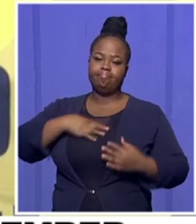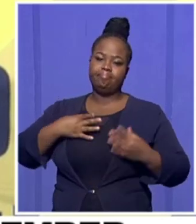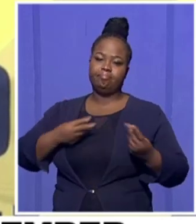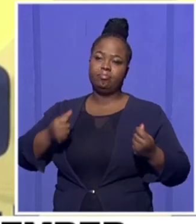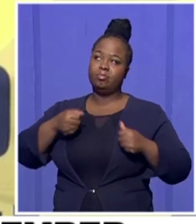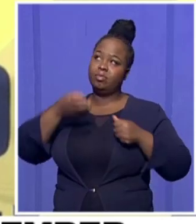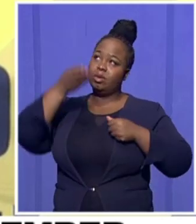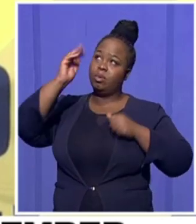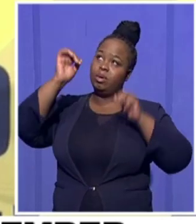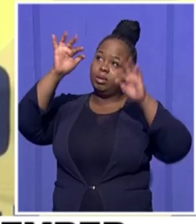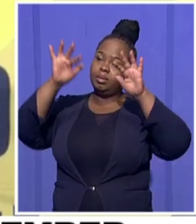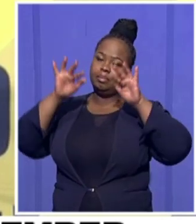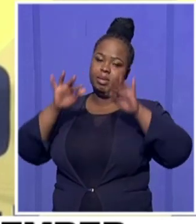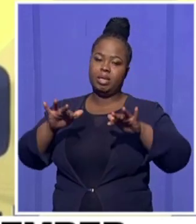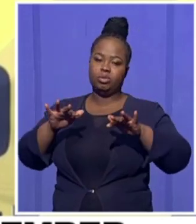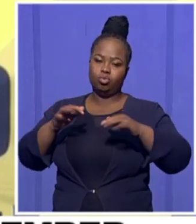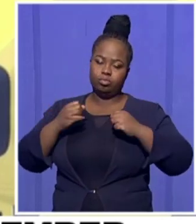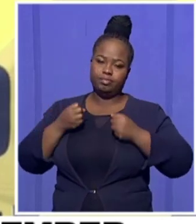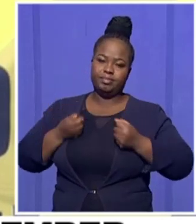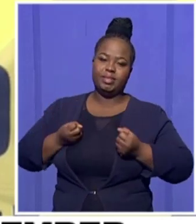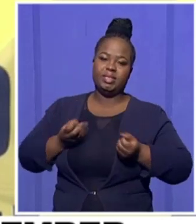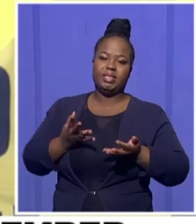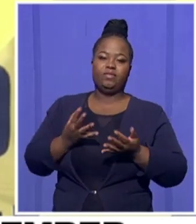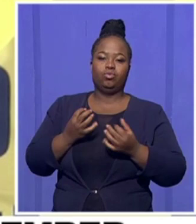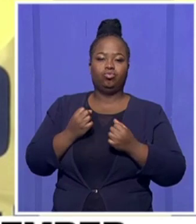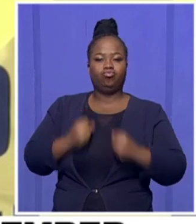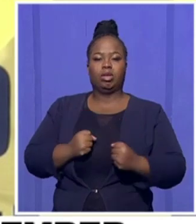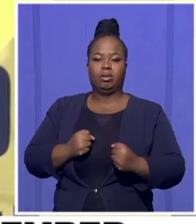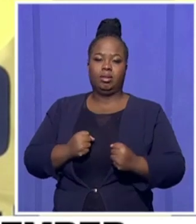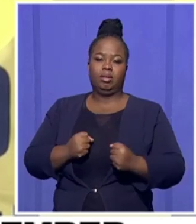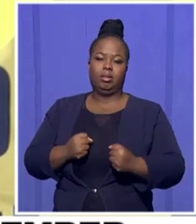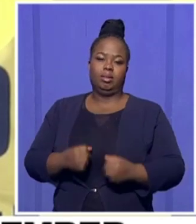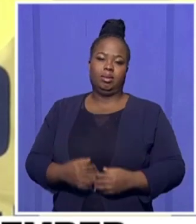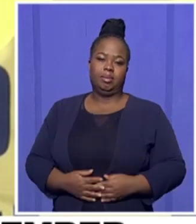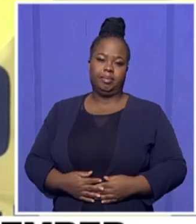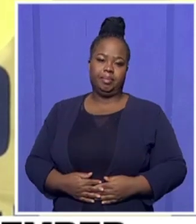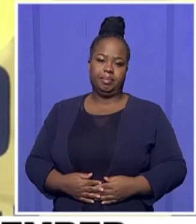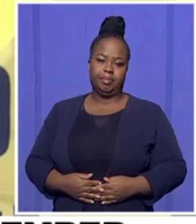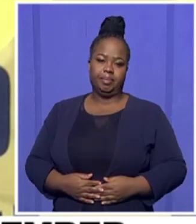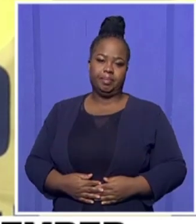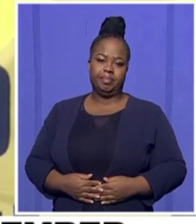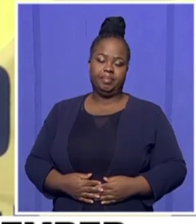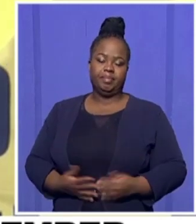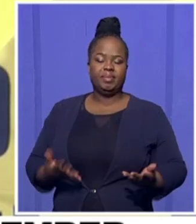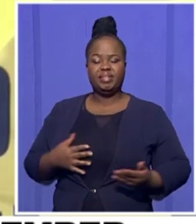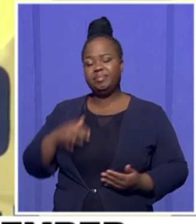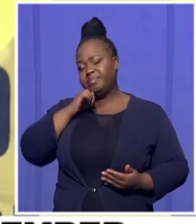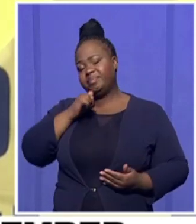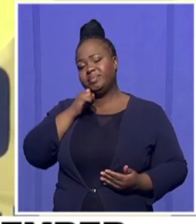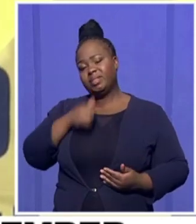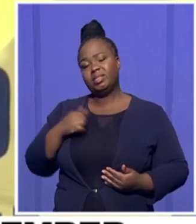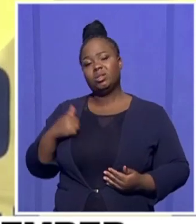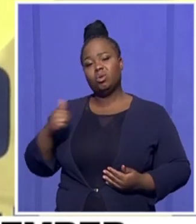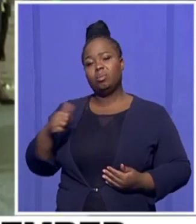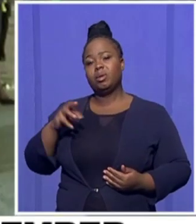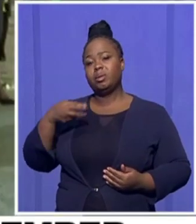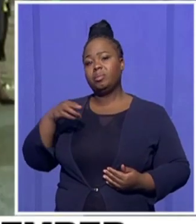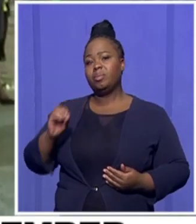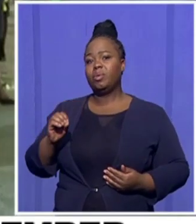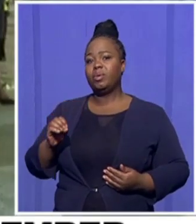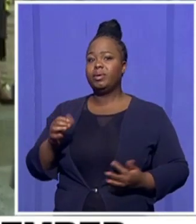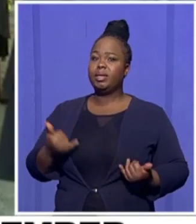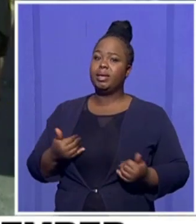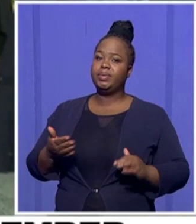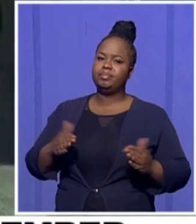alibaballe, alitise, alifematle. Even though Comrade Mpho has departed, you